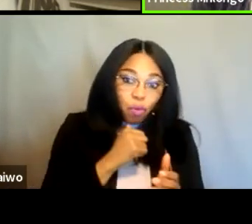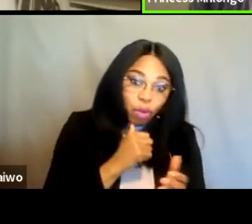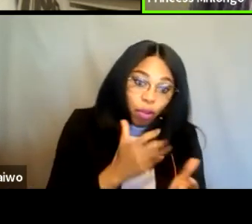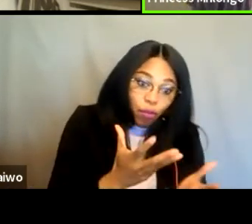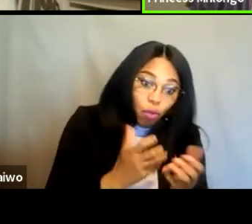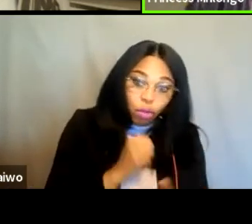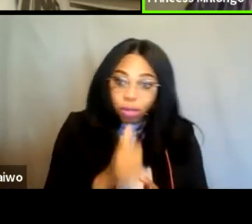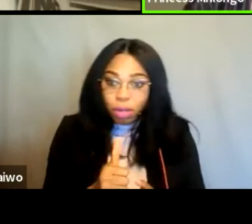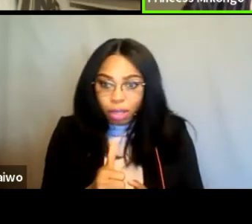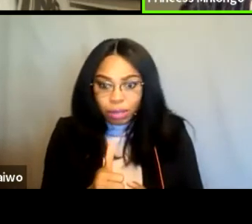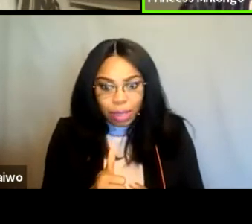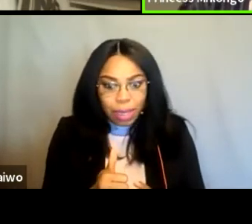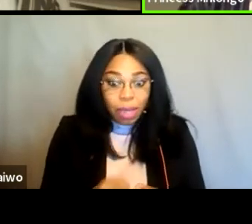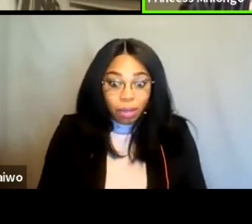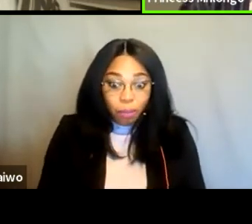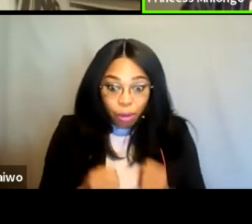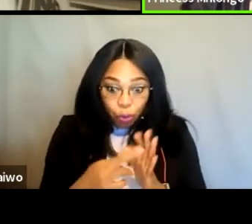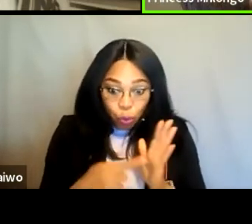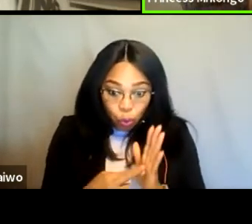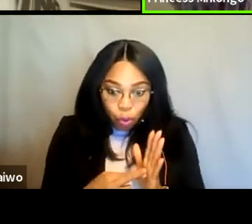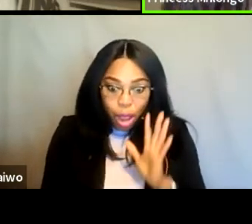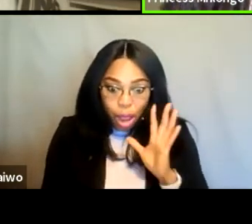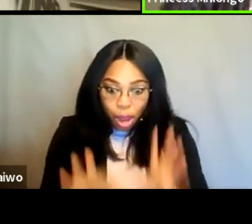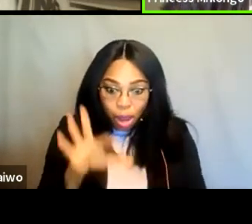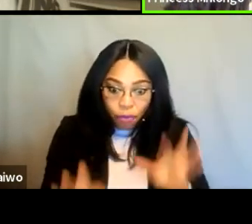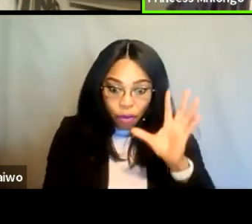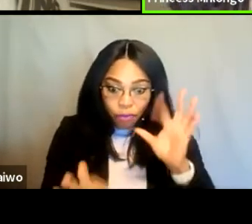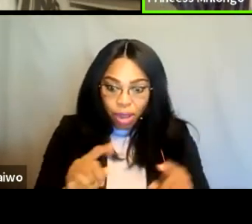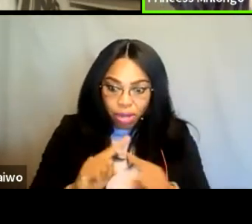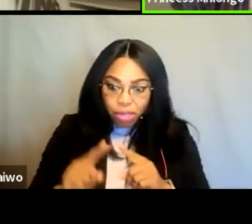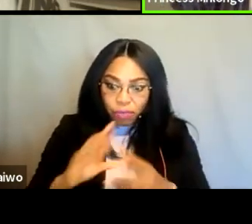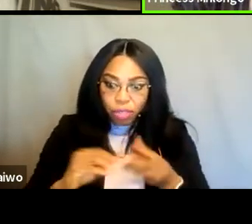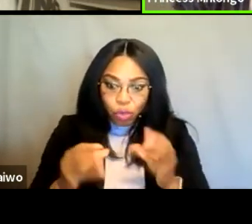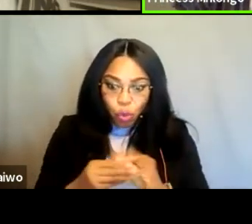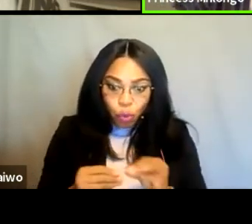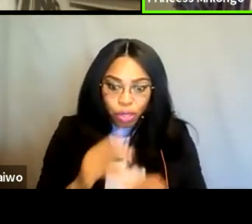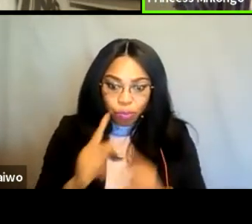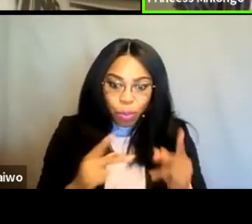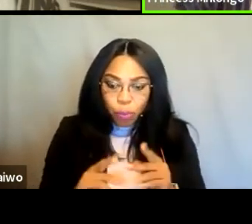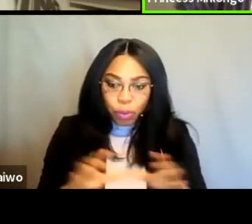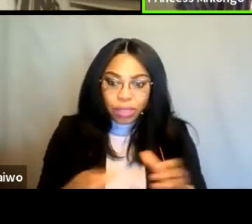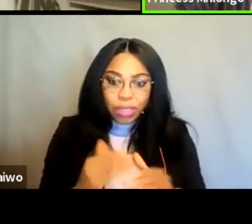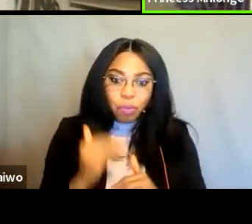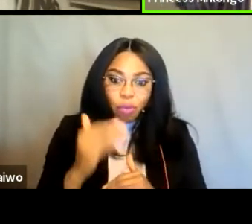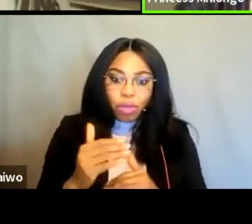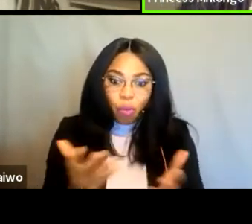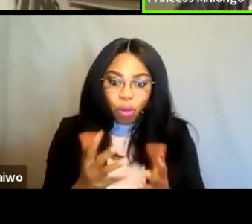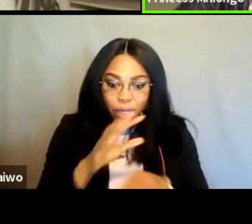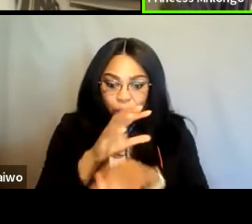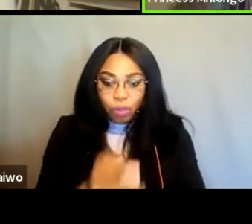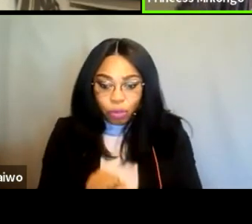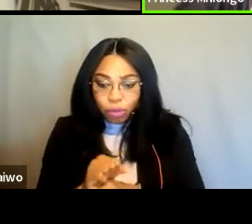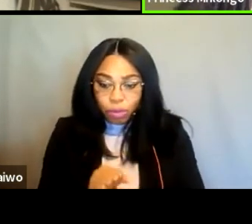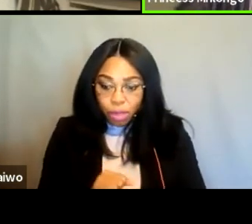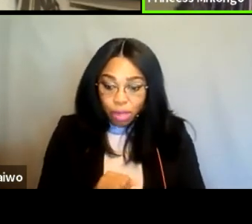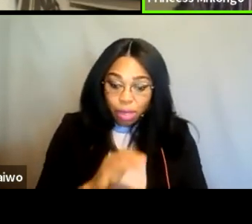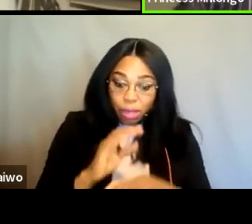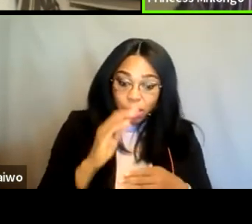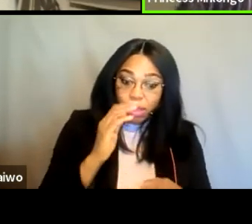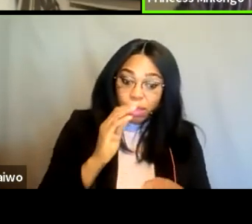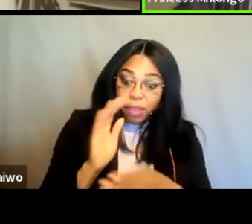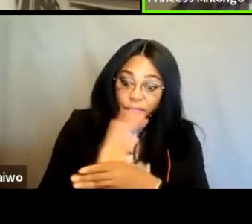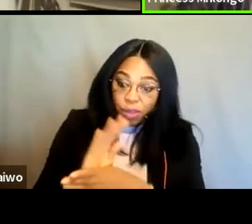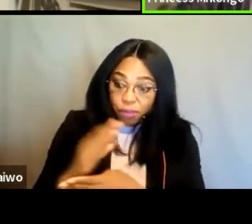discovered beautiful stories where people went beyond what they were used to. I mean, the play, or rather the film that